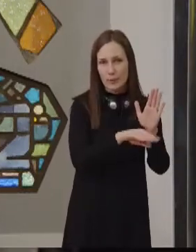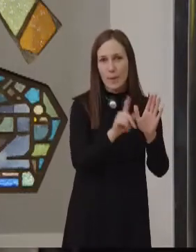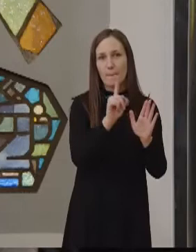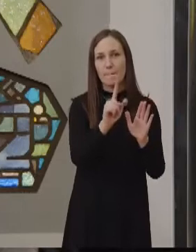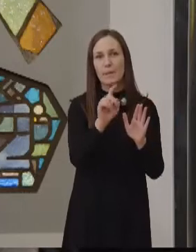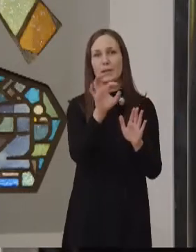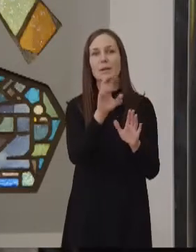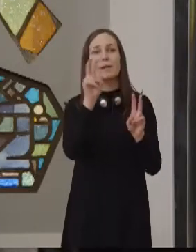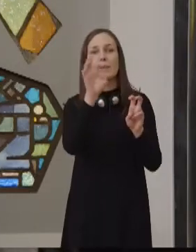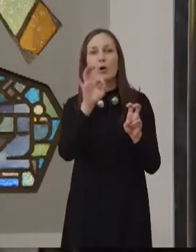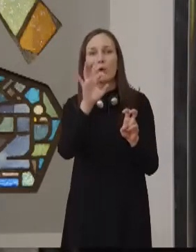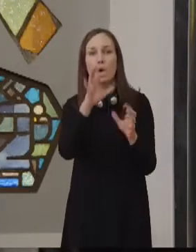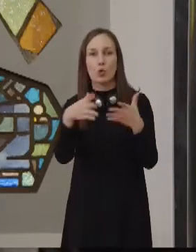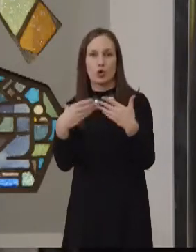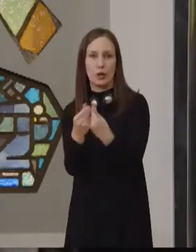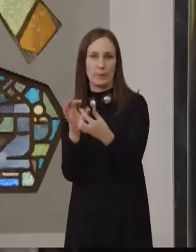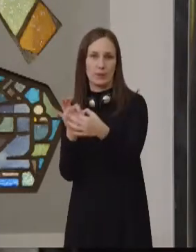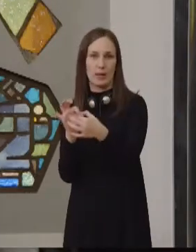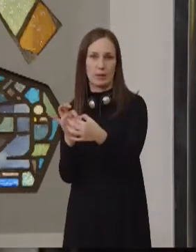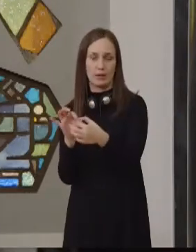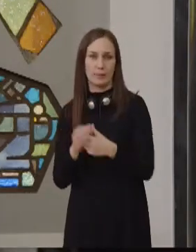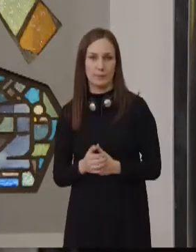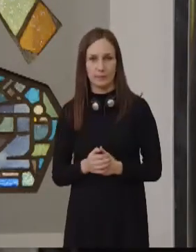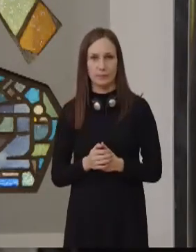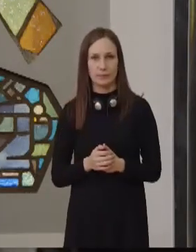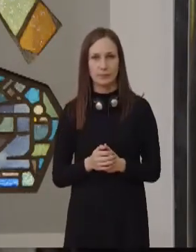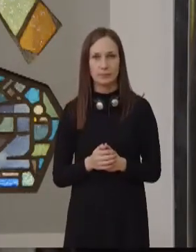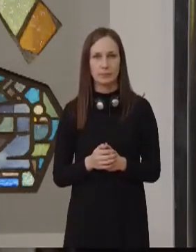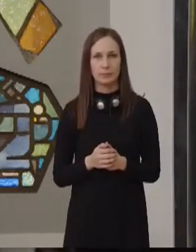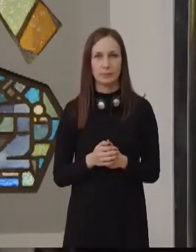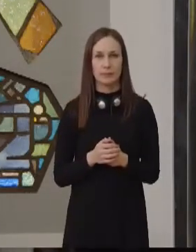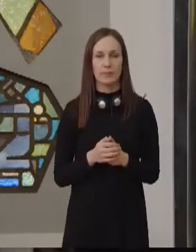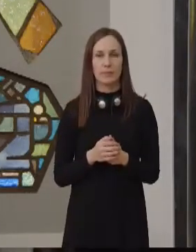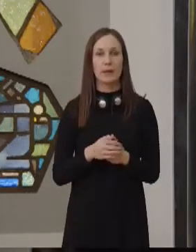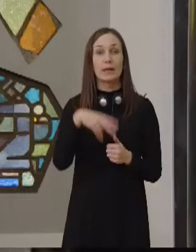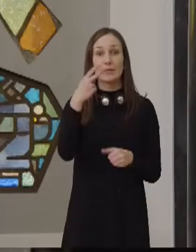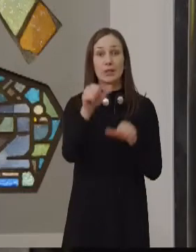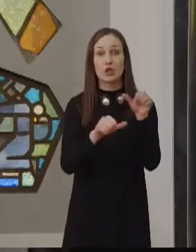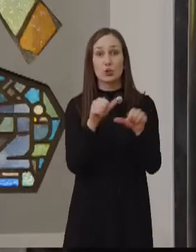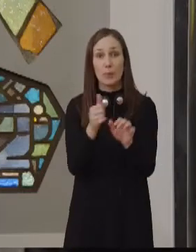can be seen in the civil code, and this is the family relations.